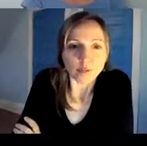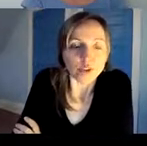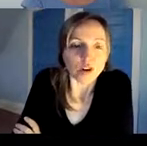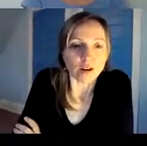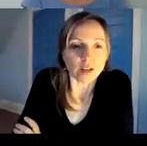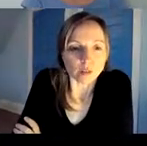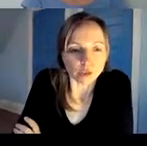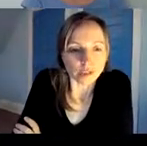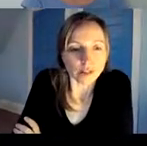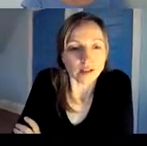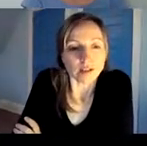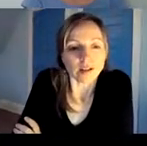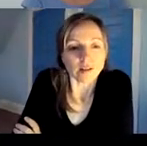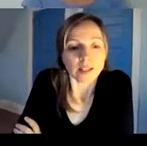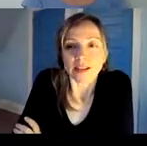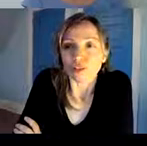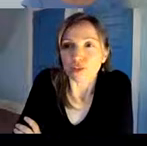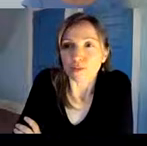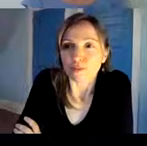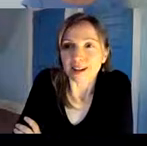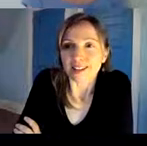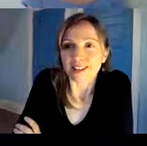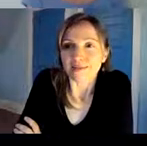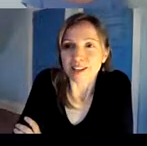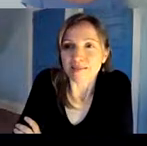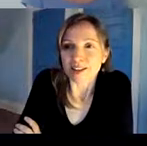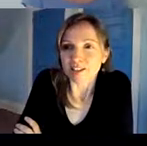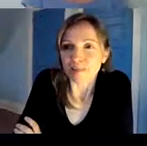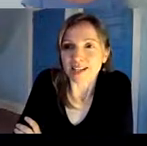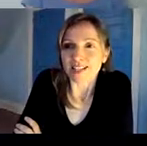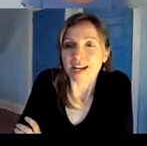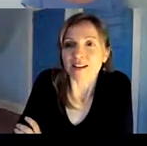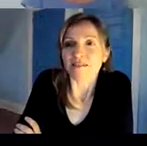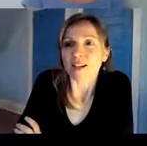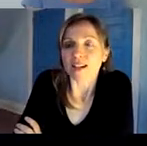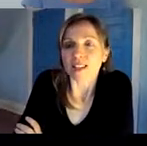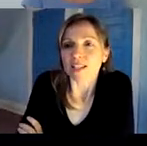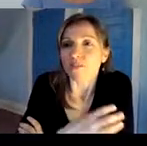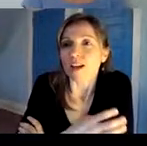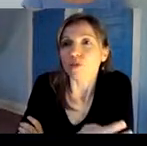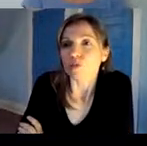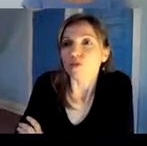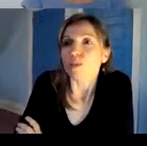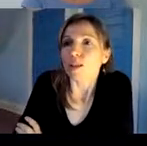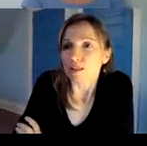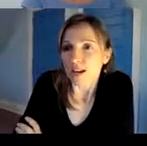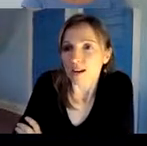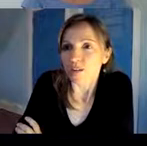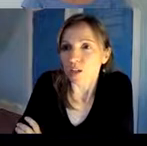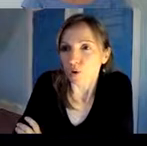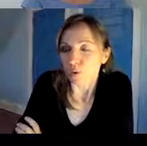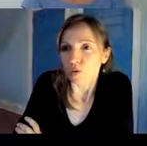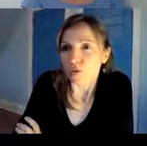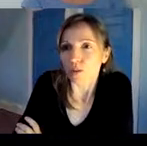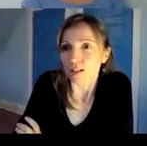Other problems are erosion, and that has to do with the fact that many of our native plants have these fibrous roots with lots of